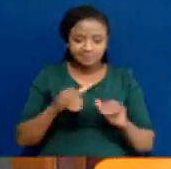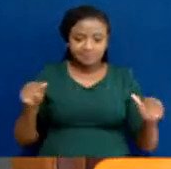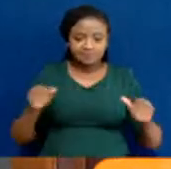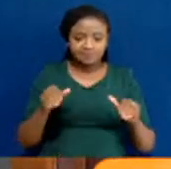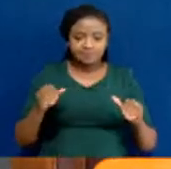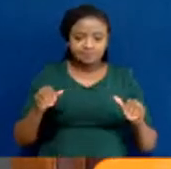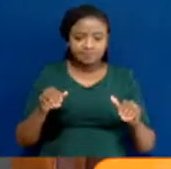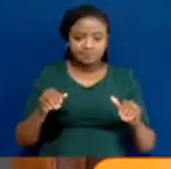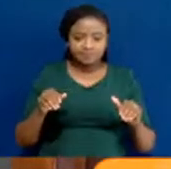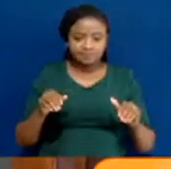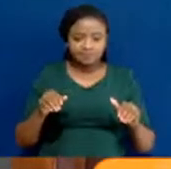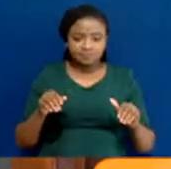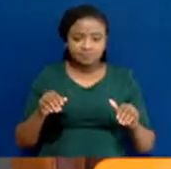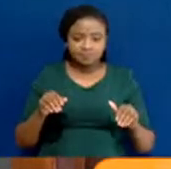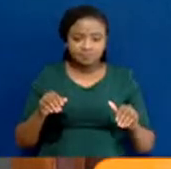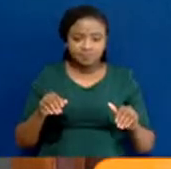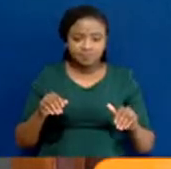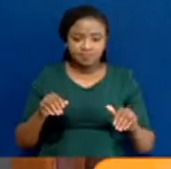make them,